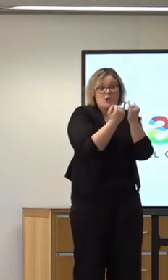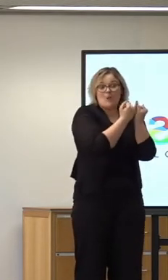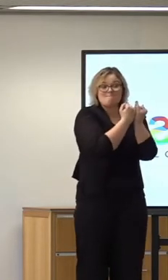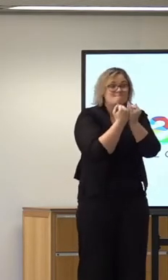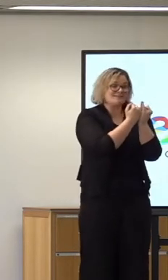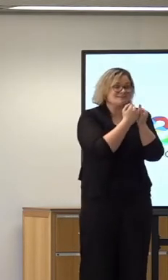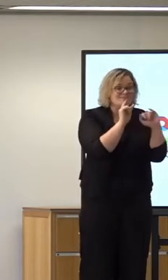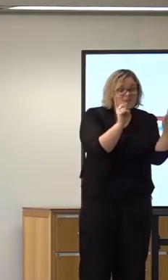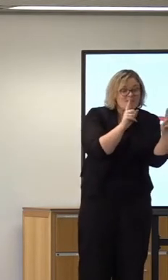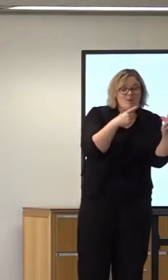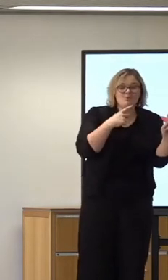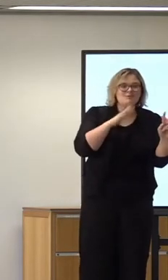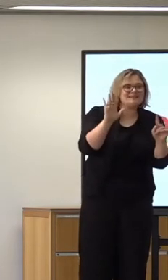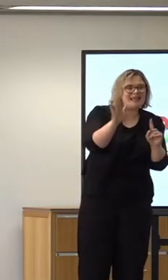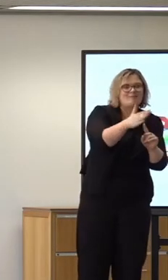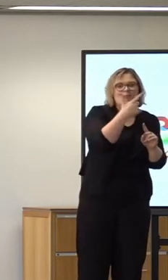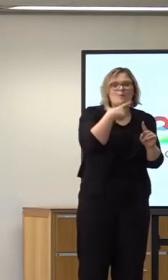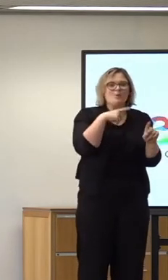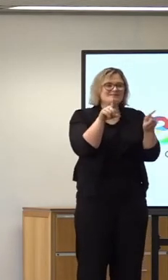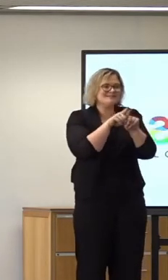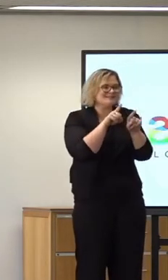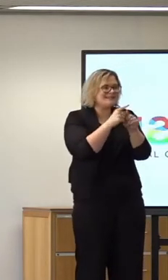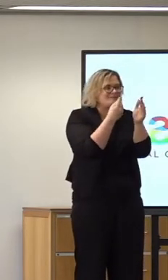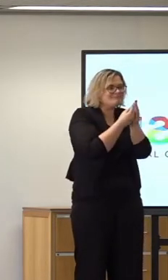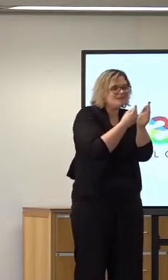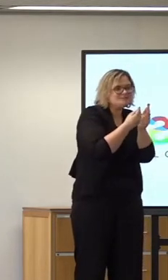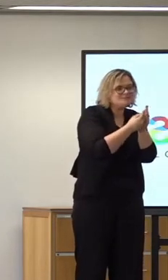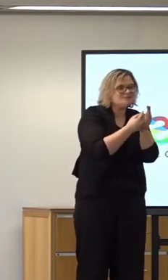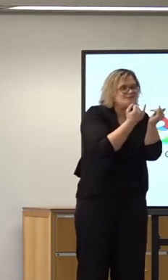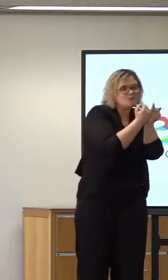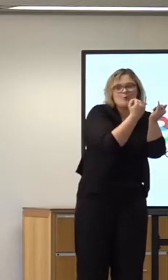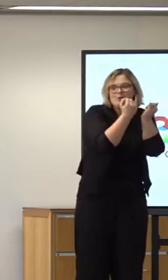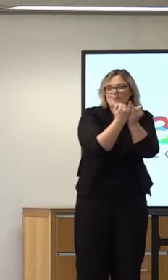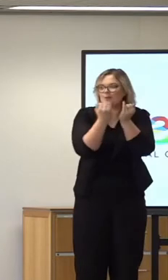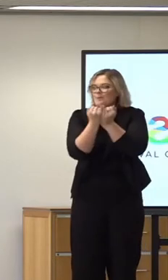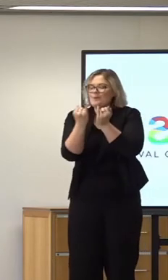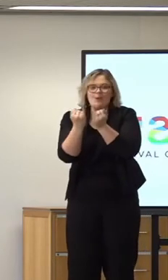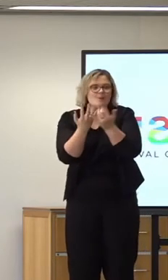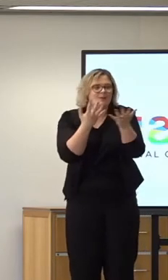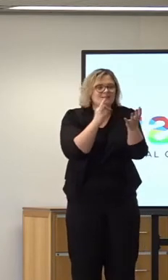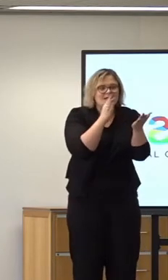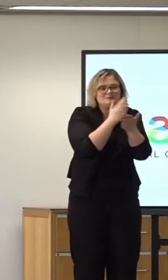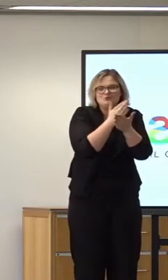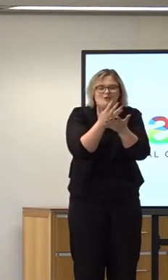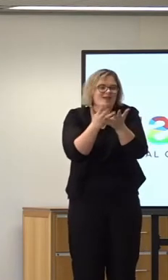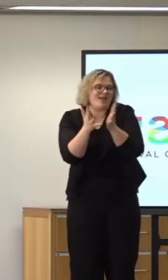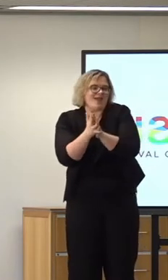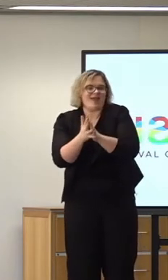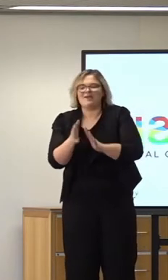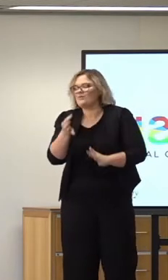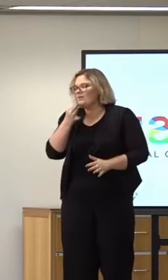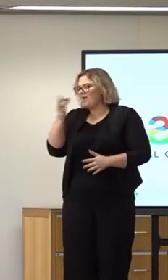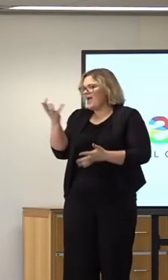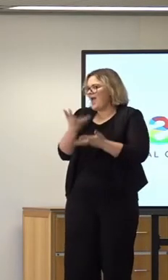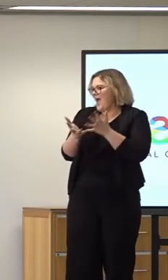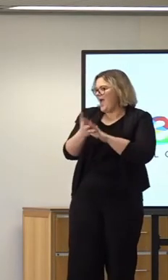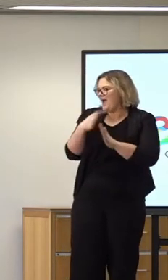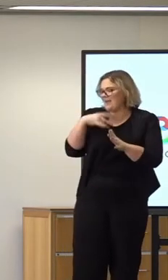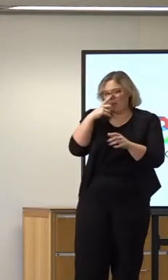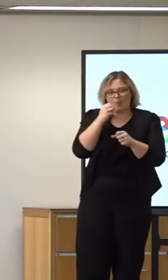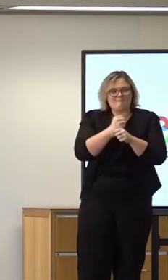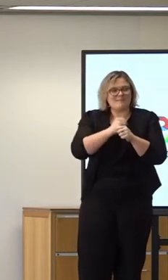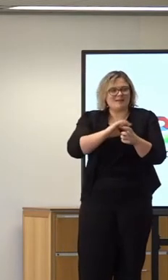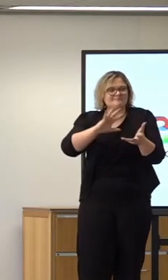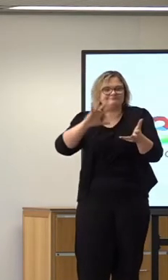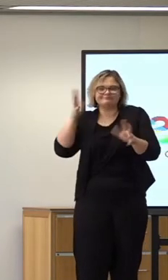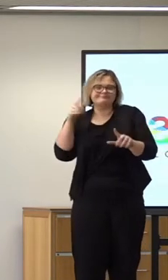because everyone's looking for the same funding. Does anyone want to, you know, comment on how we can disrupt, you know, make disruptions